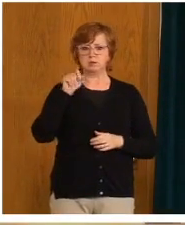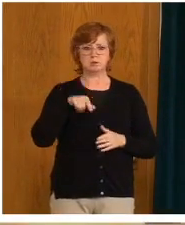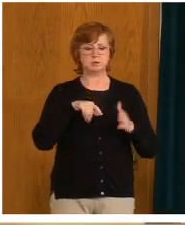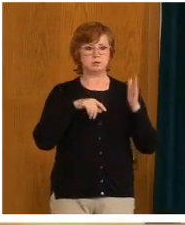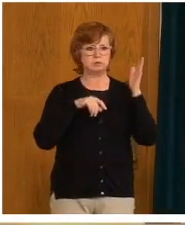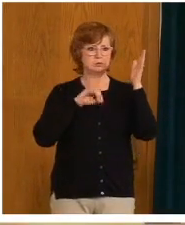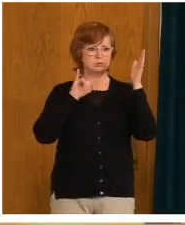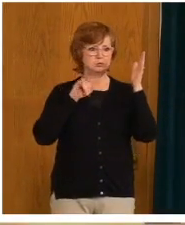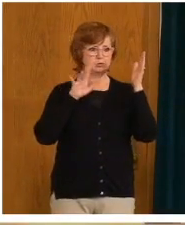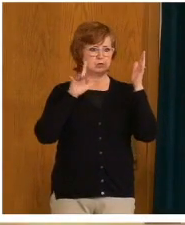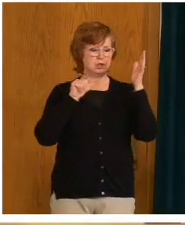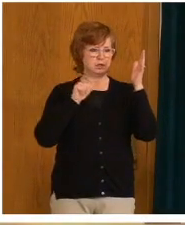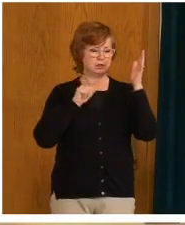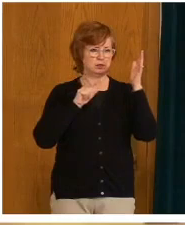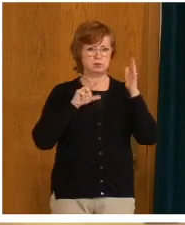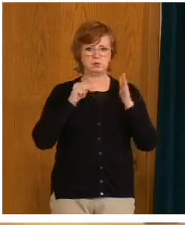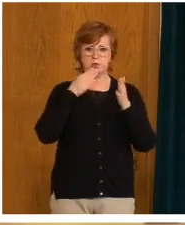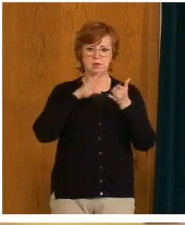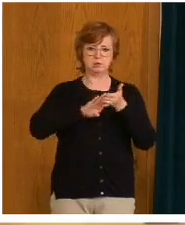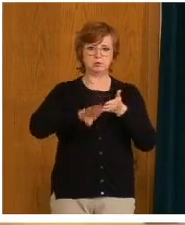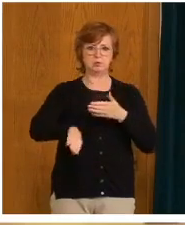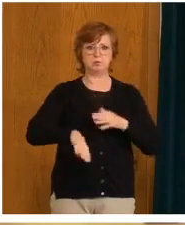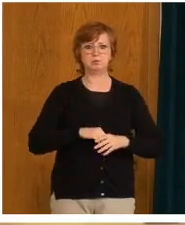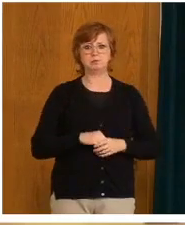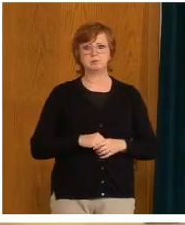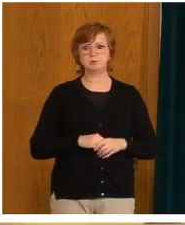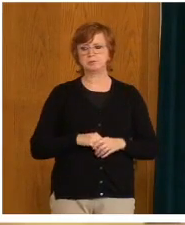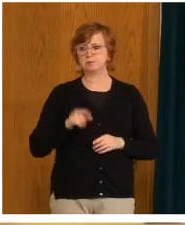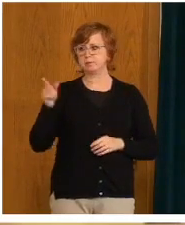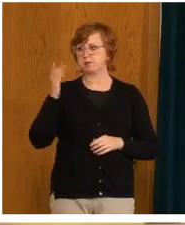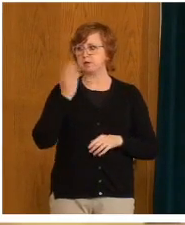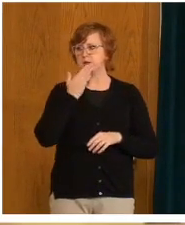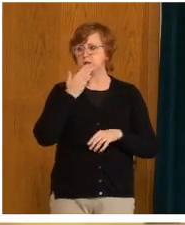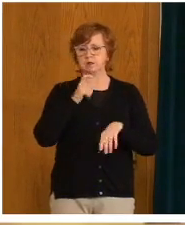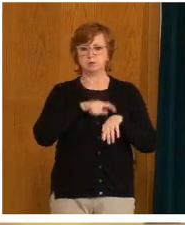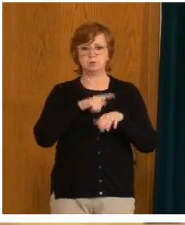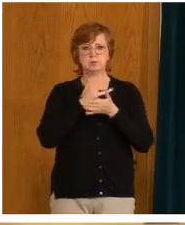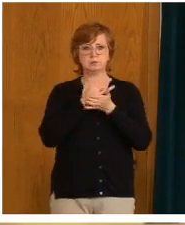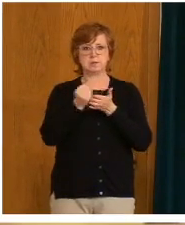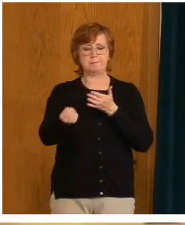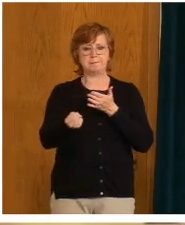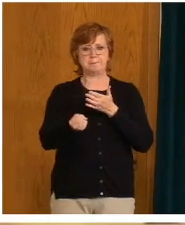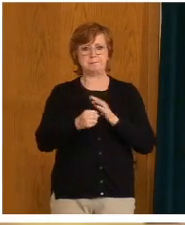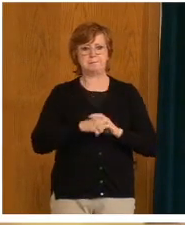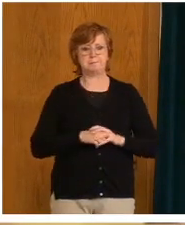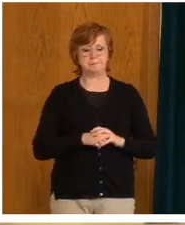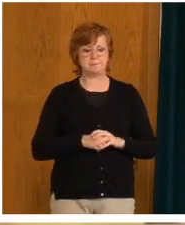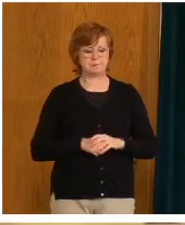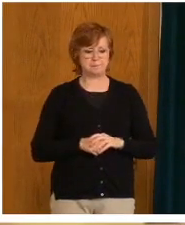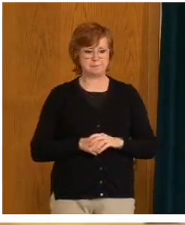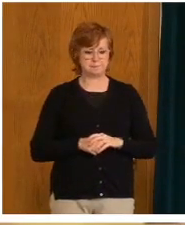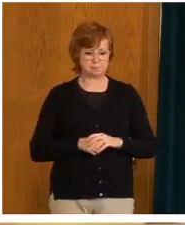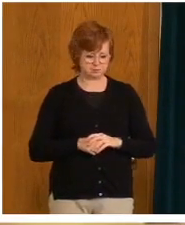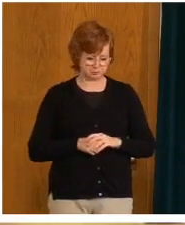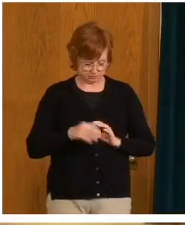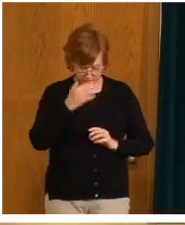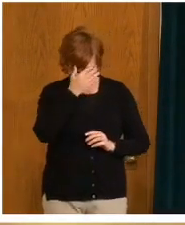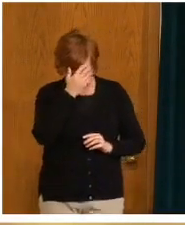follow-up, Julia? No, thank you. That concludes today's update. Thank you for joining us.